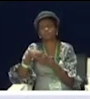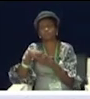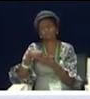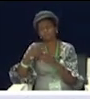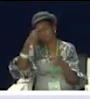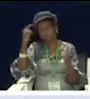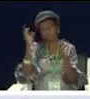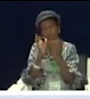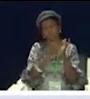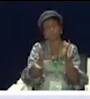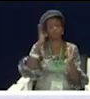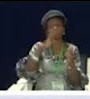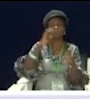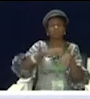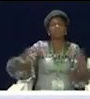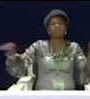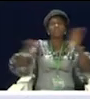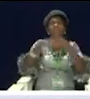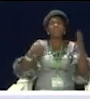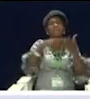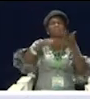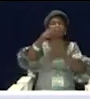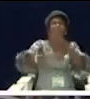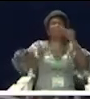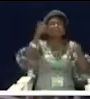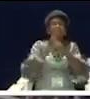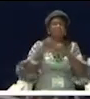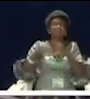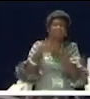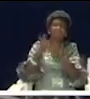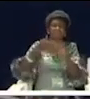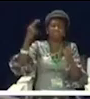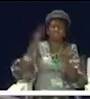Because Jesus is going to be at your wedding this year.